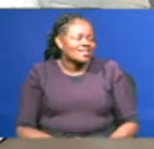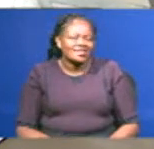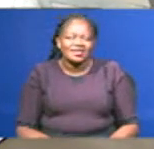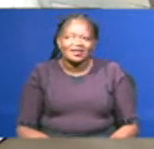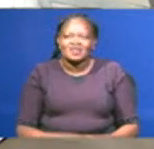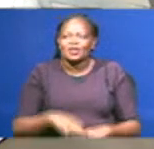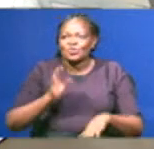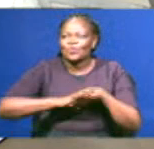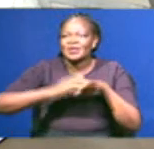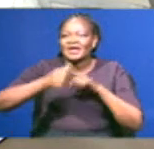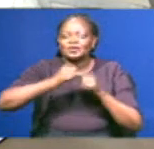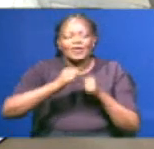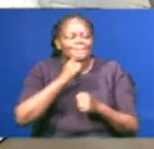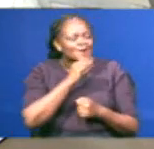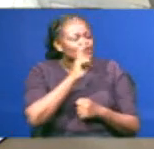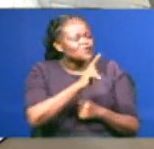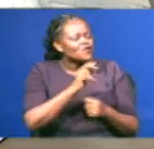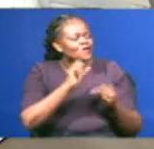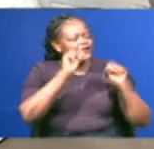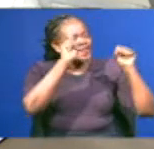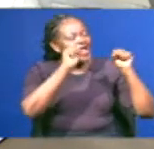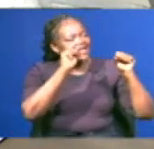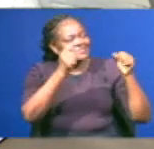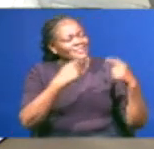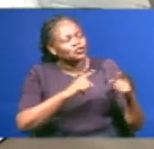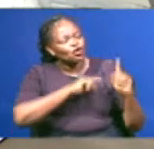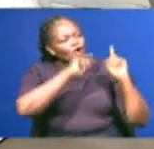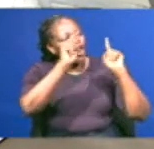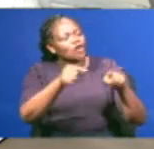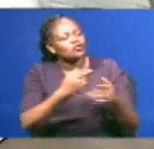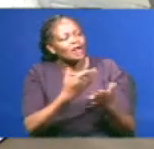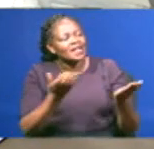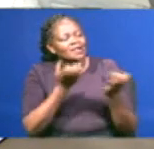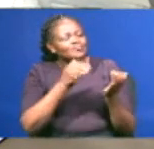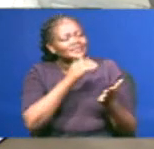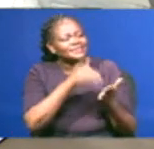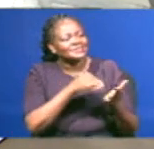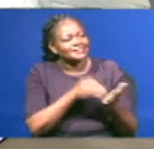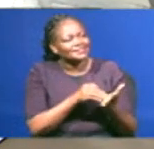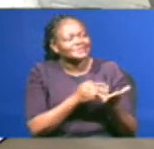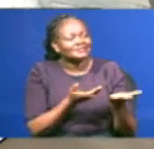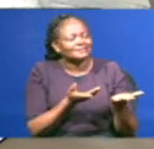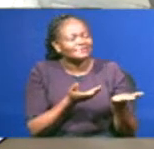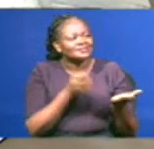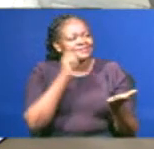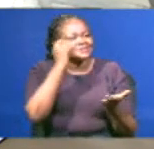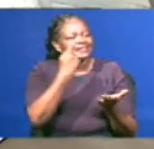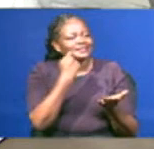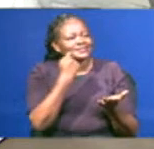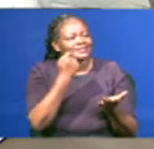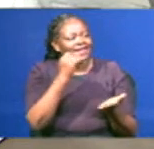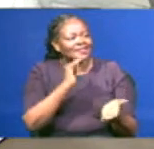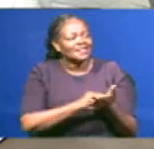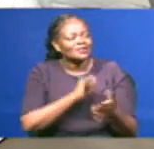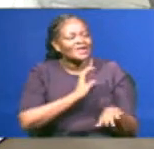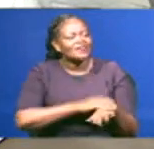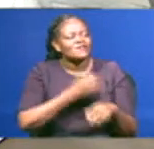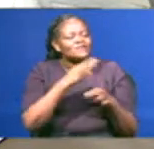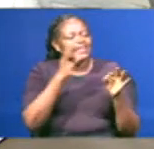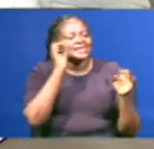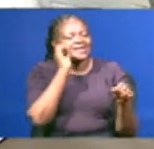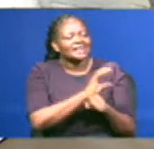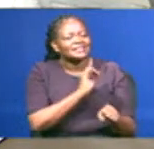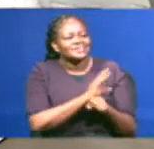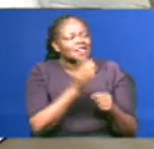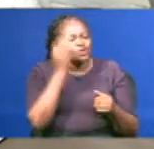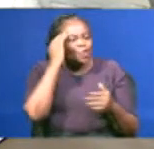move? Manchester United fans, let's all head to any Huduma Center in Kenya so that we get free counseling and know